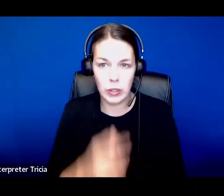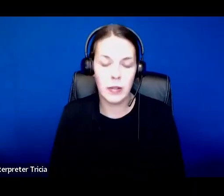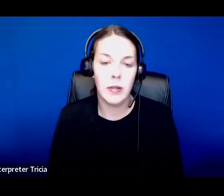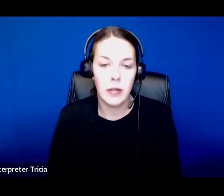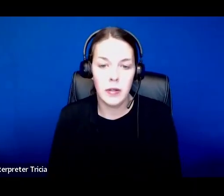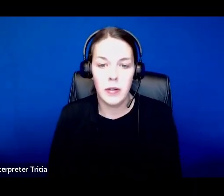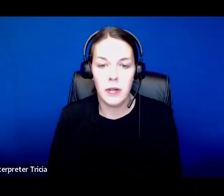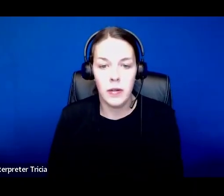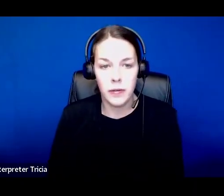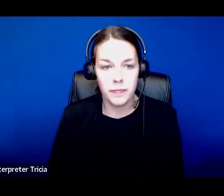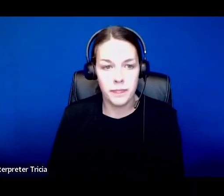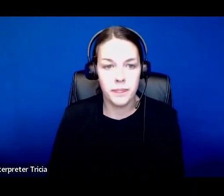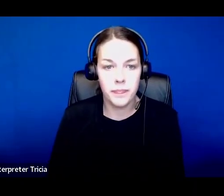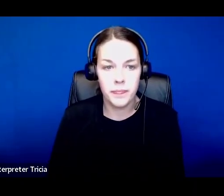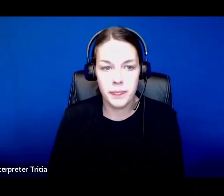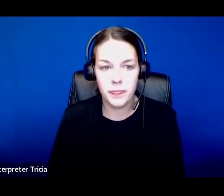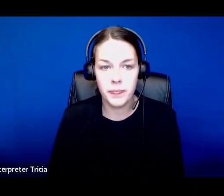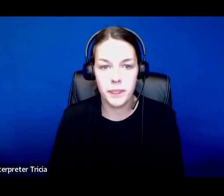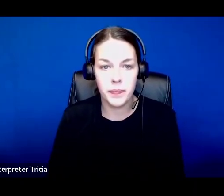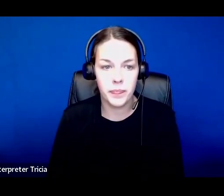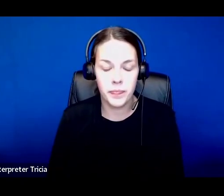slide.